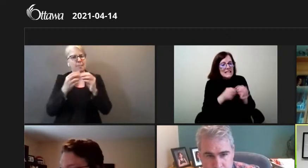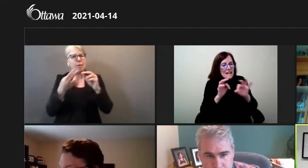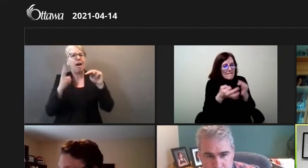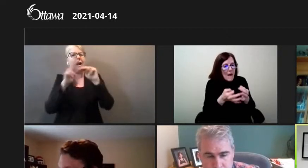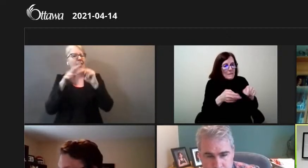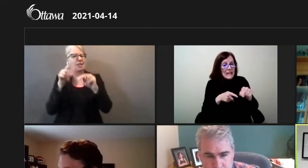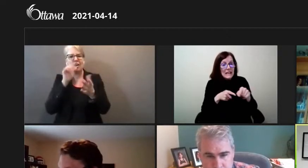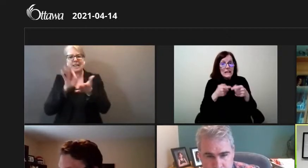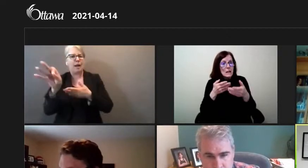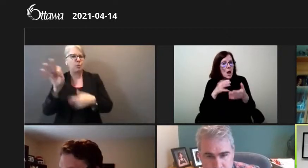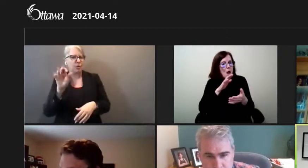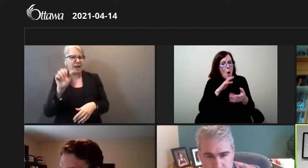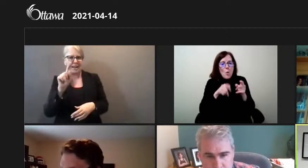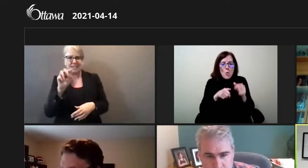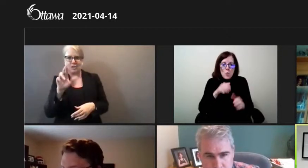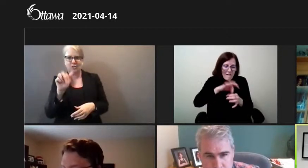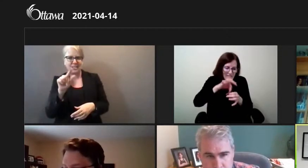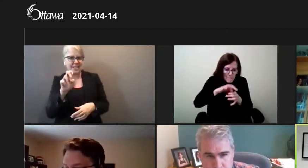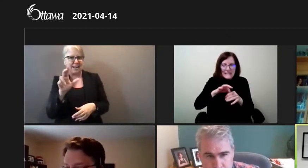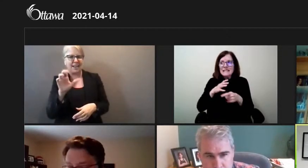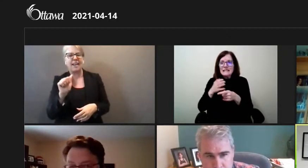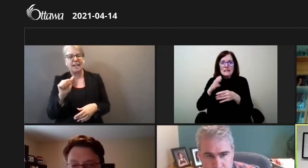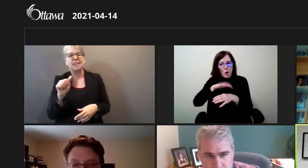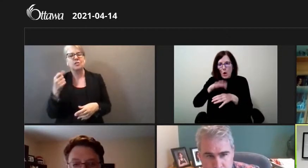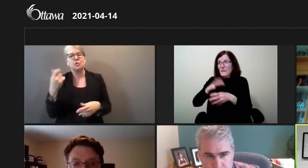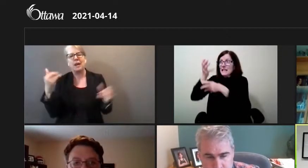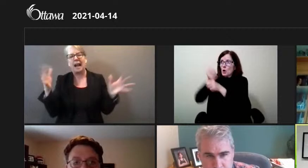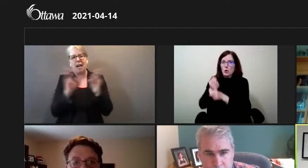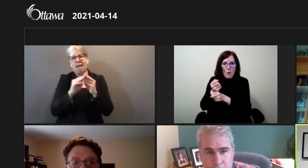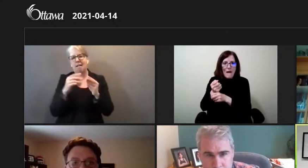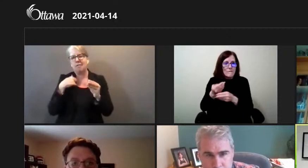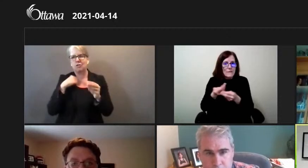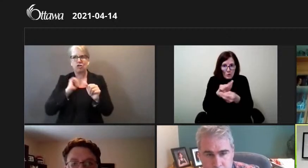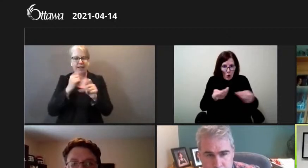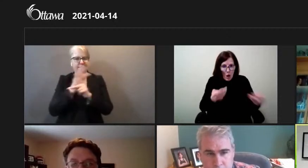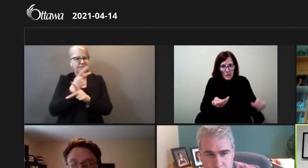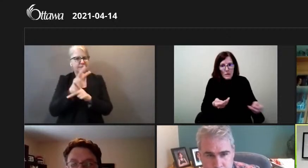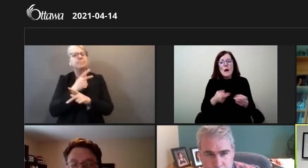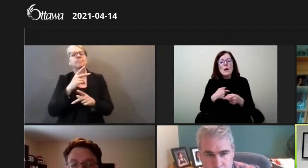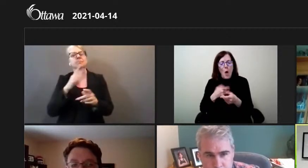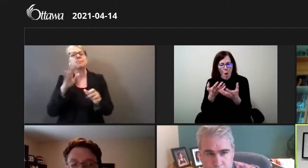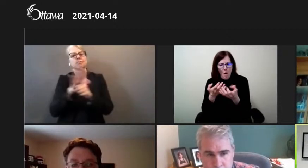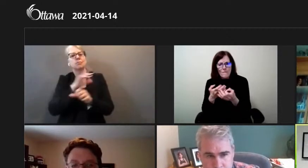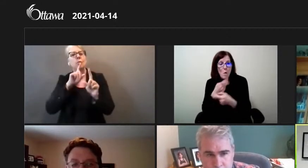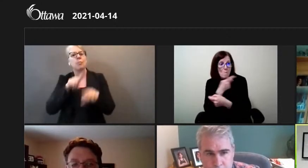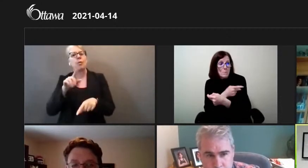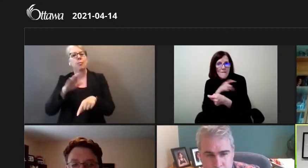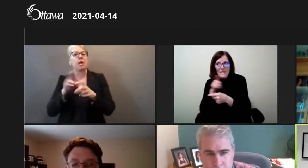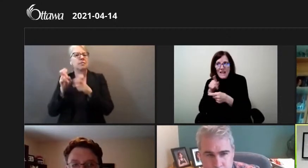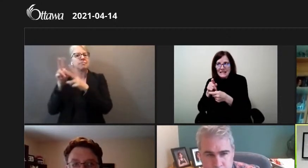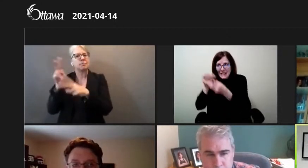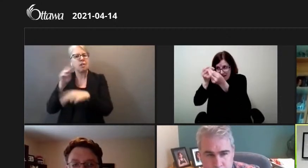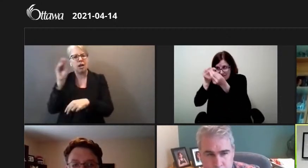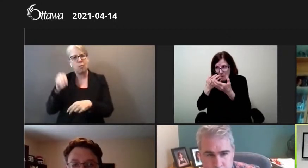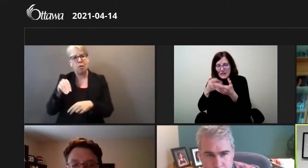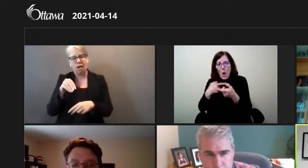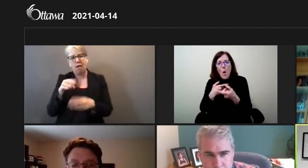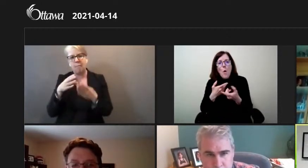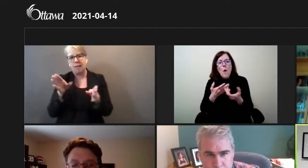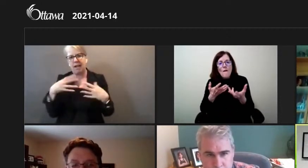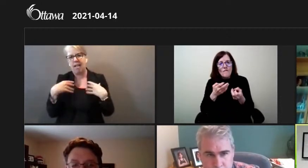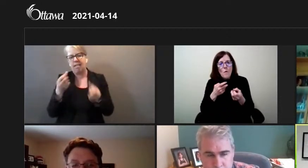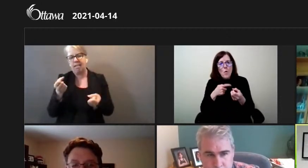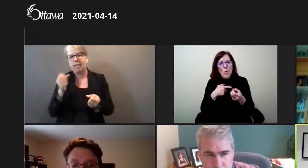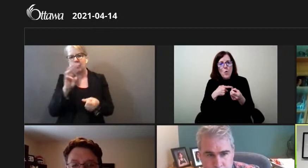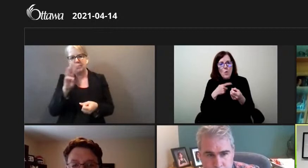now working with the province to get that so we can give a fulsome report and it can be on the public health site from a transparency perspective. So that's